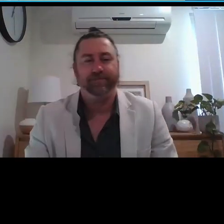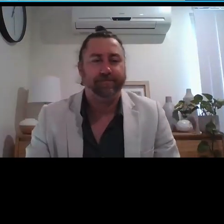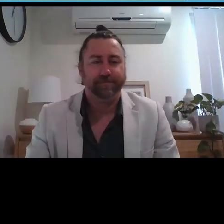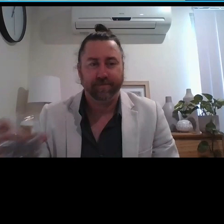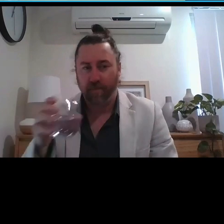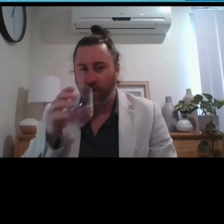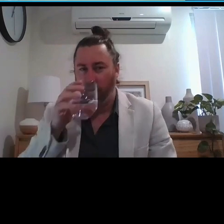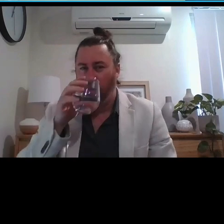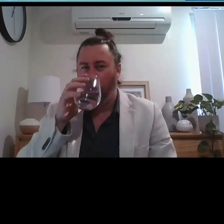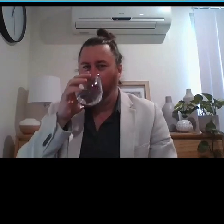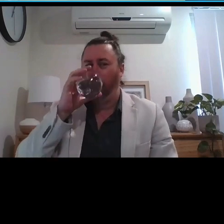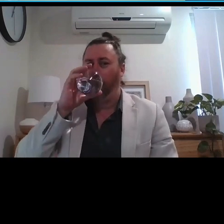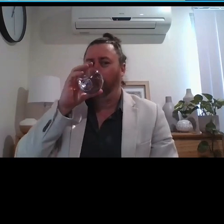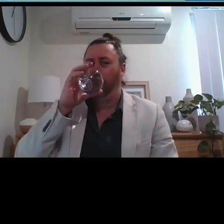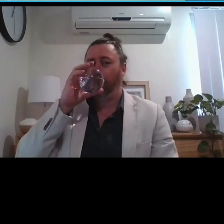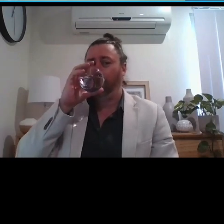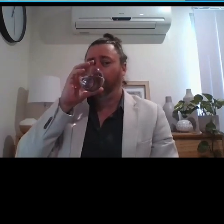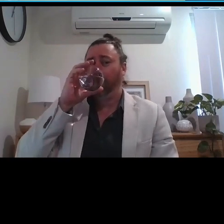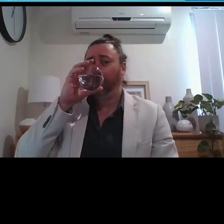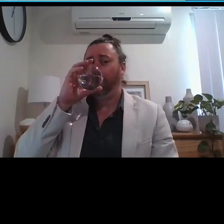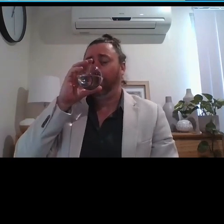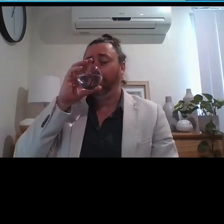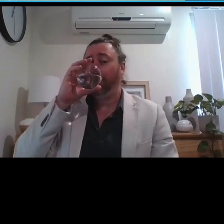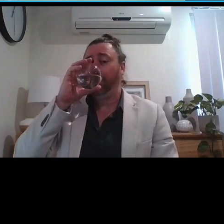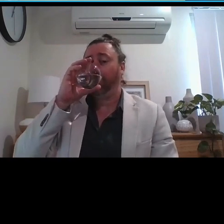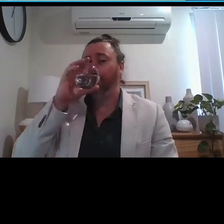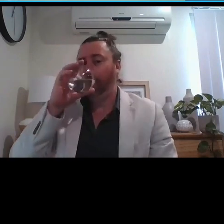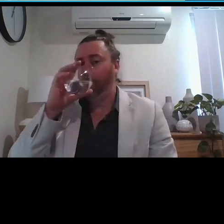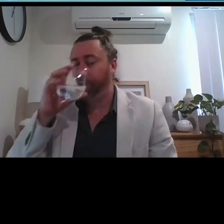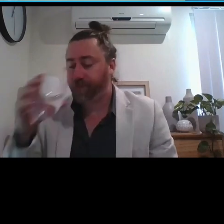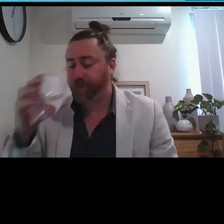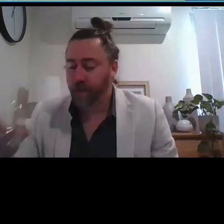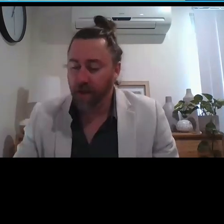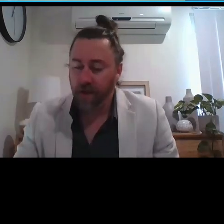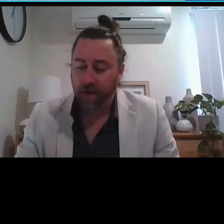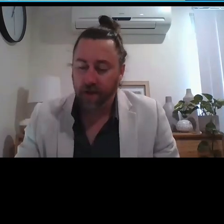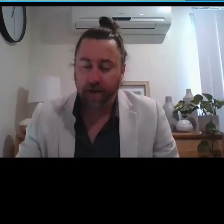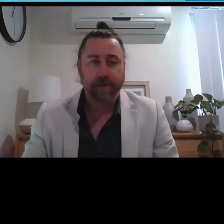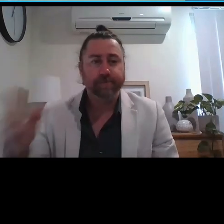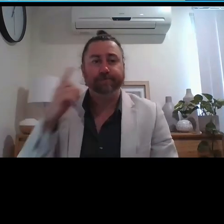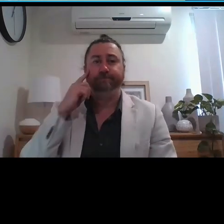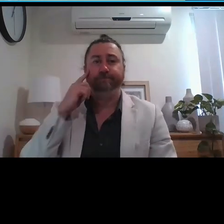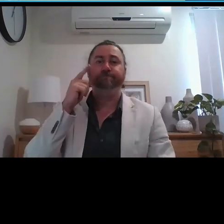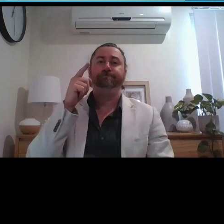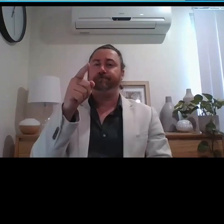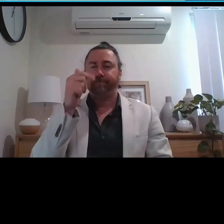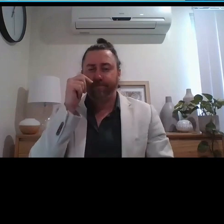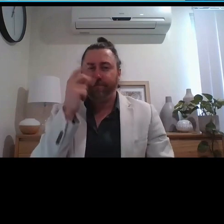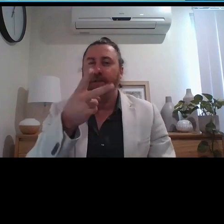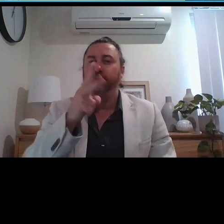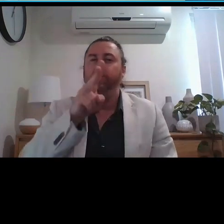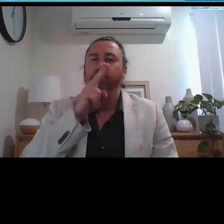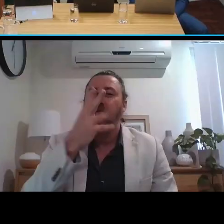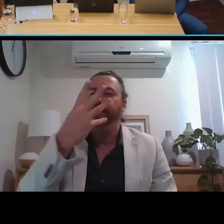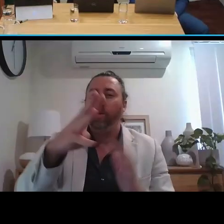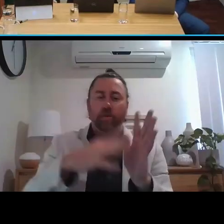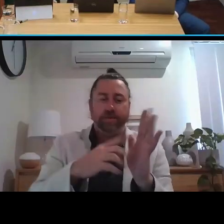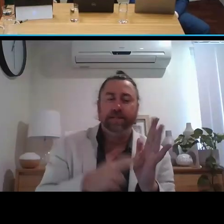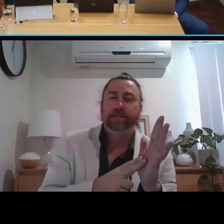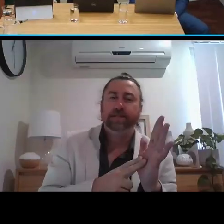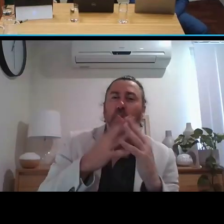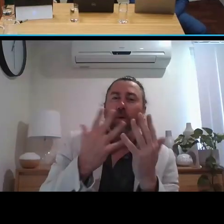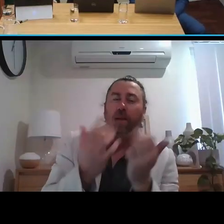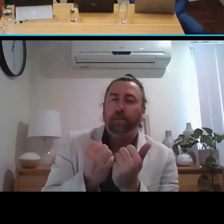one. See, here we've got the focus of care minutes is too narrow, as it does not include allied health